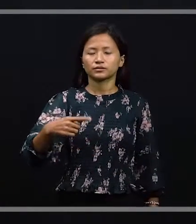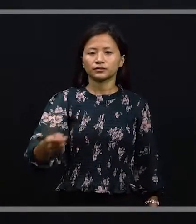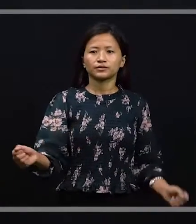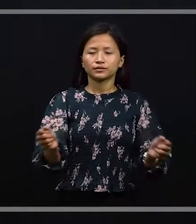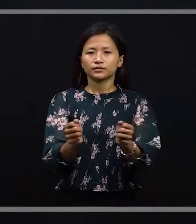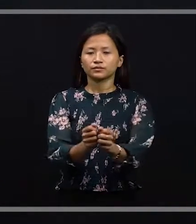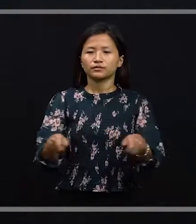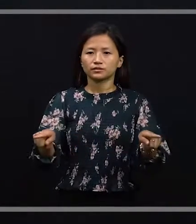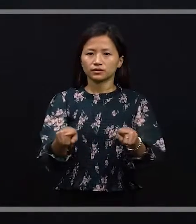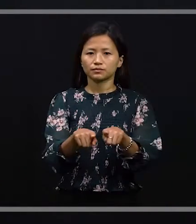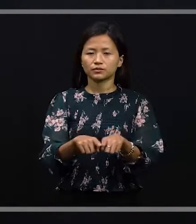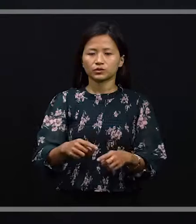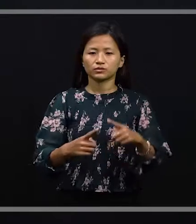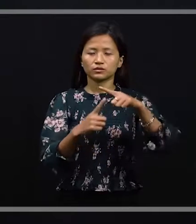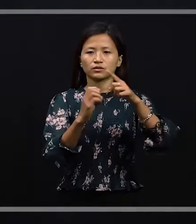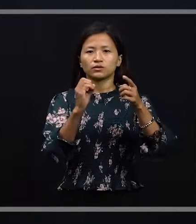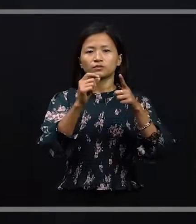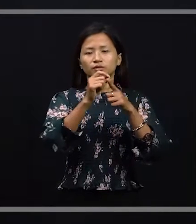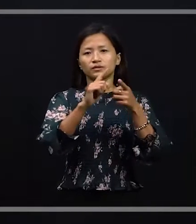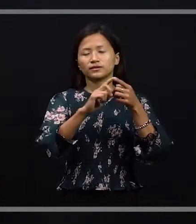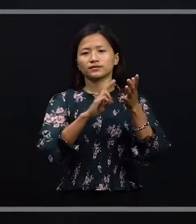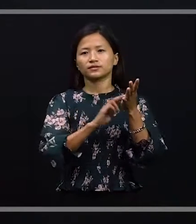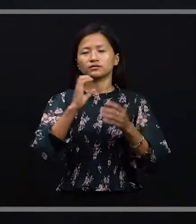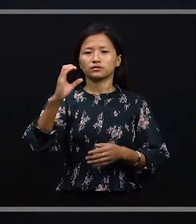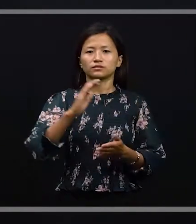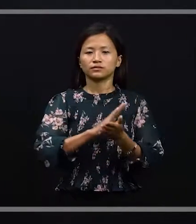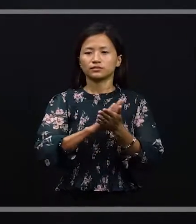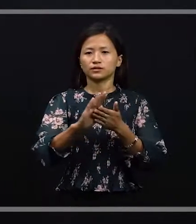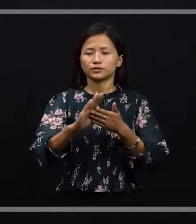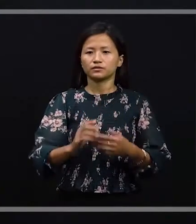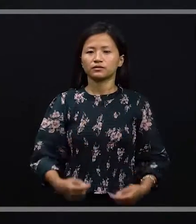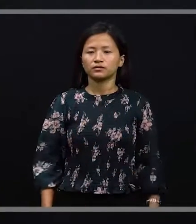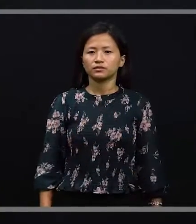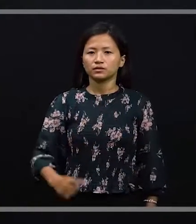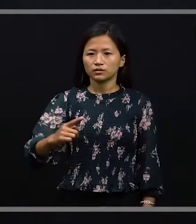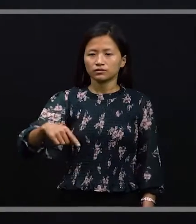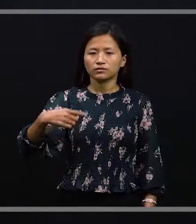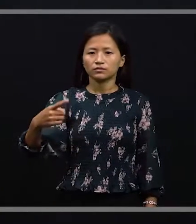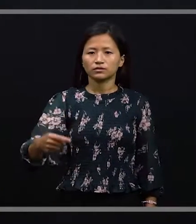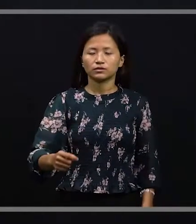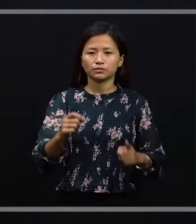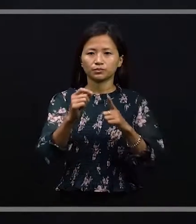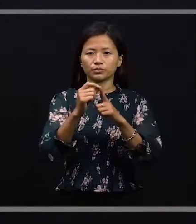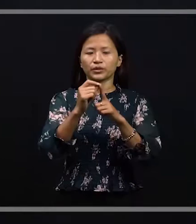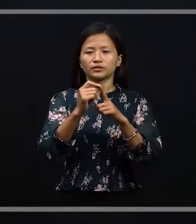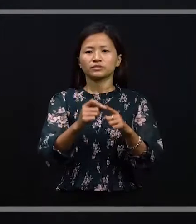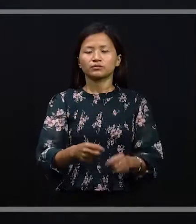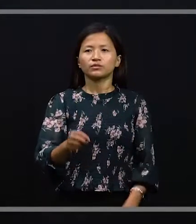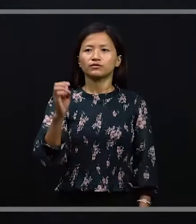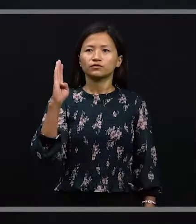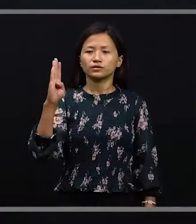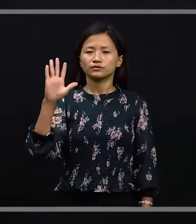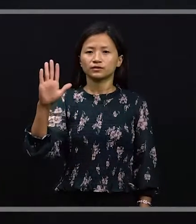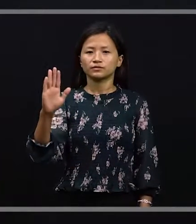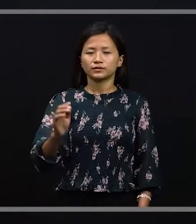with the same topic, the same chapter, and I'm going to continue from page number 45